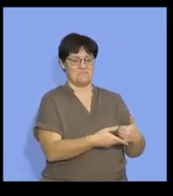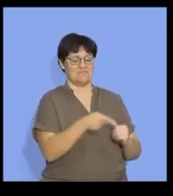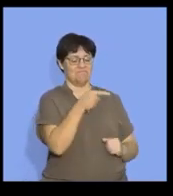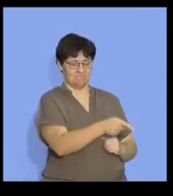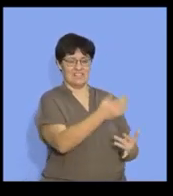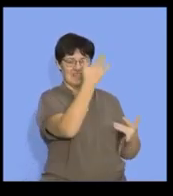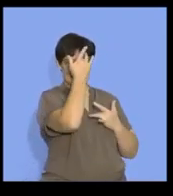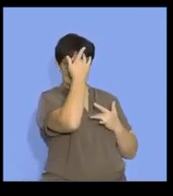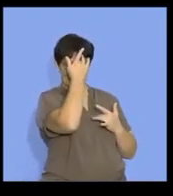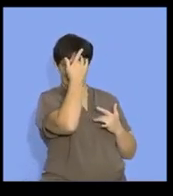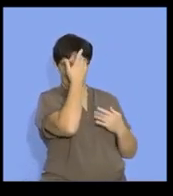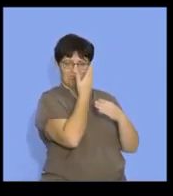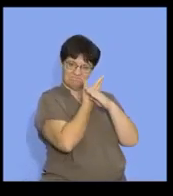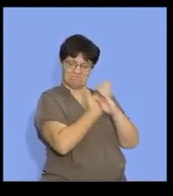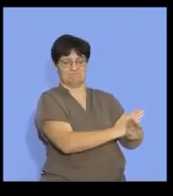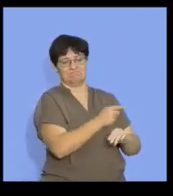prevent